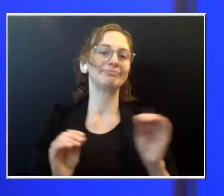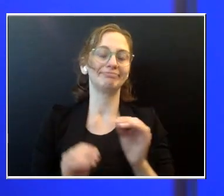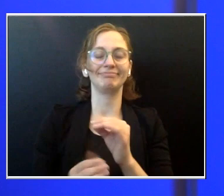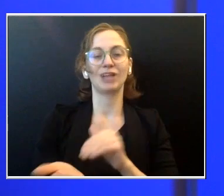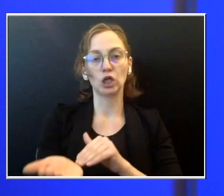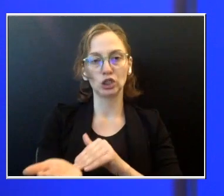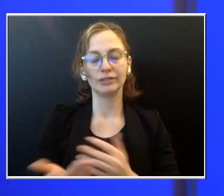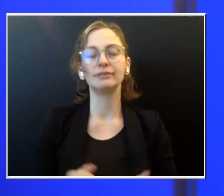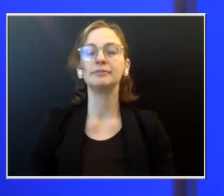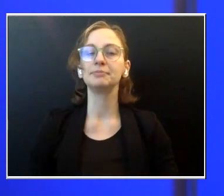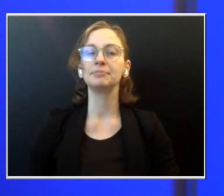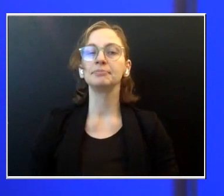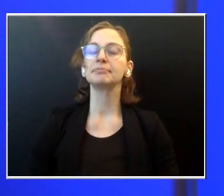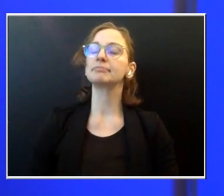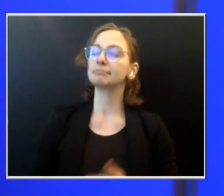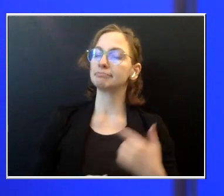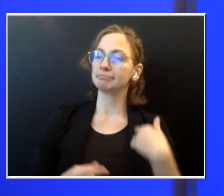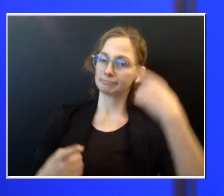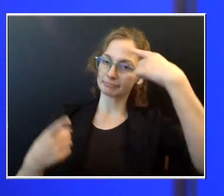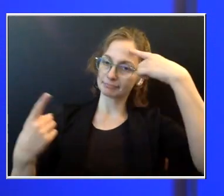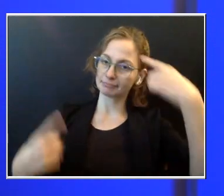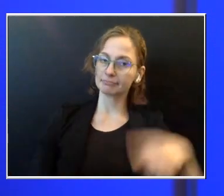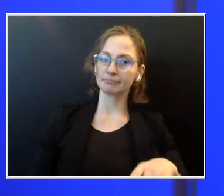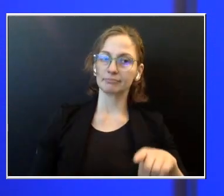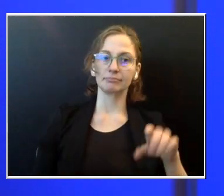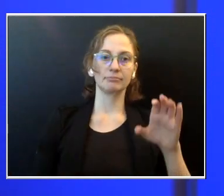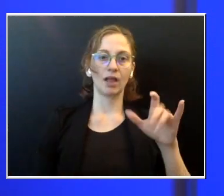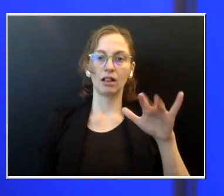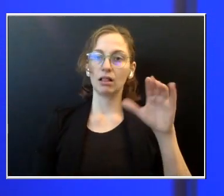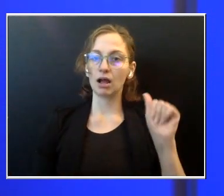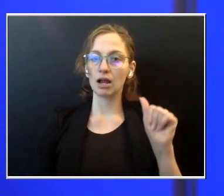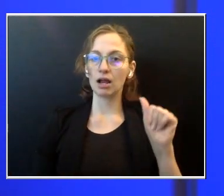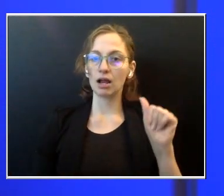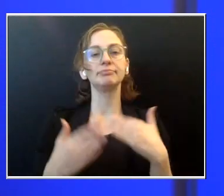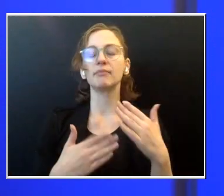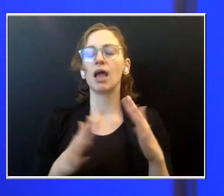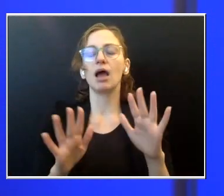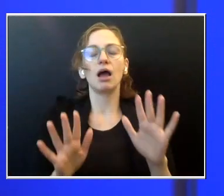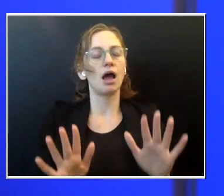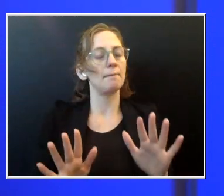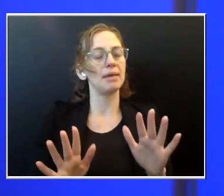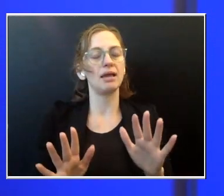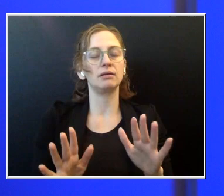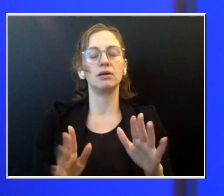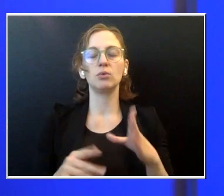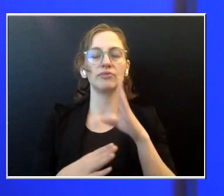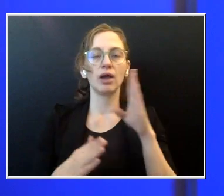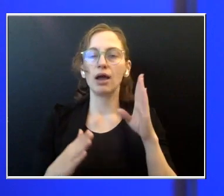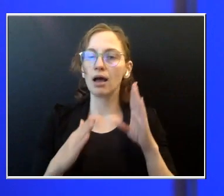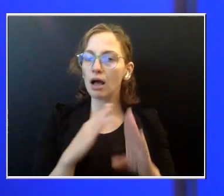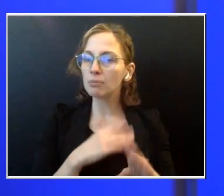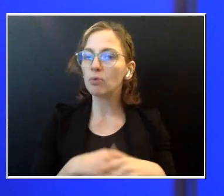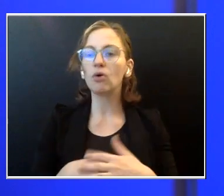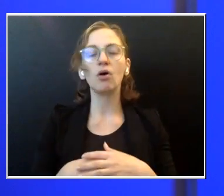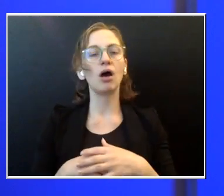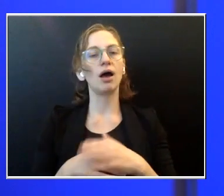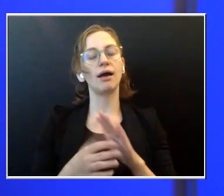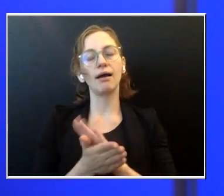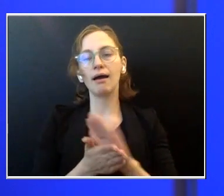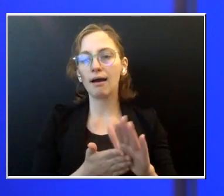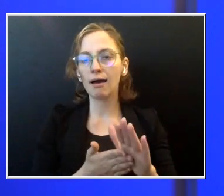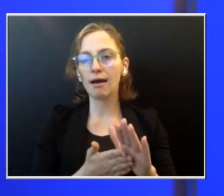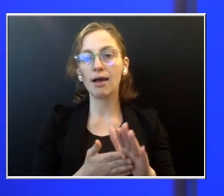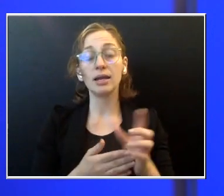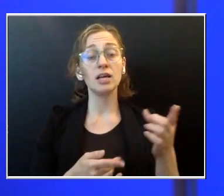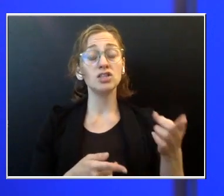Claudia dealt with this entire thing with such grace and humility, and she went through hell and back. And I am,